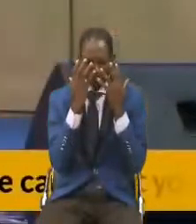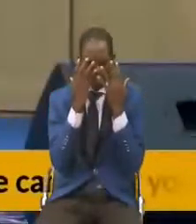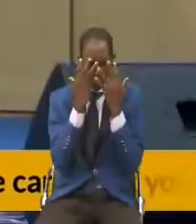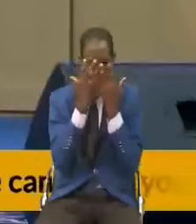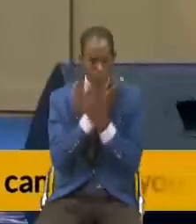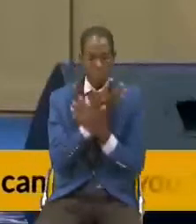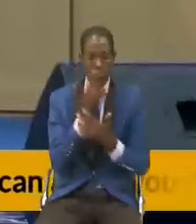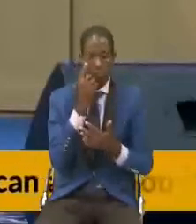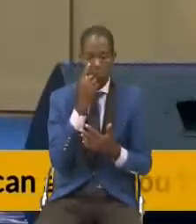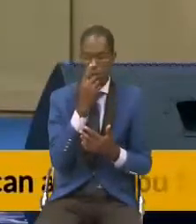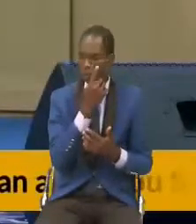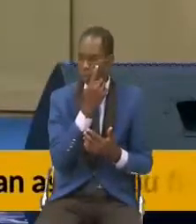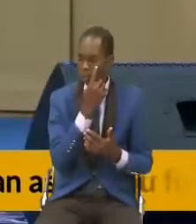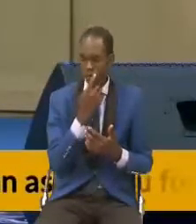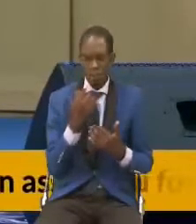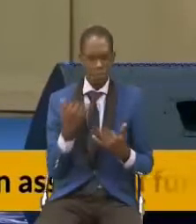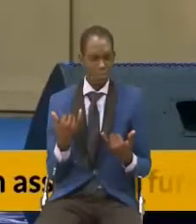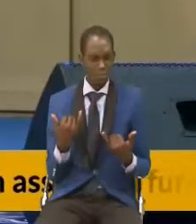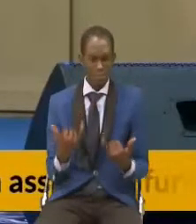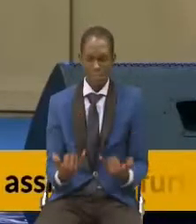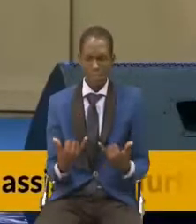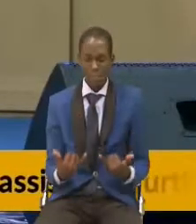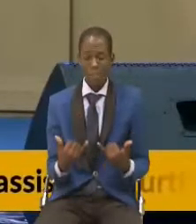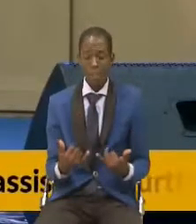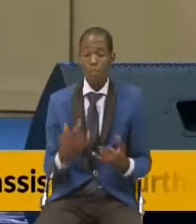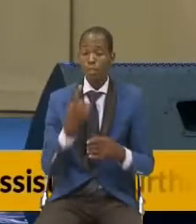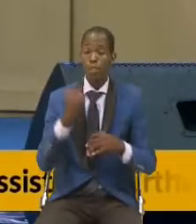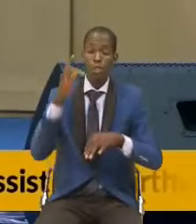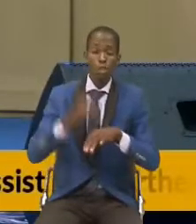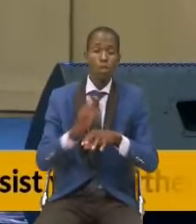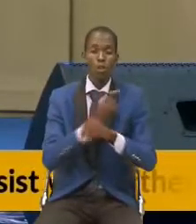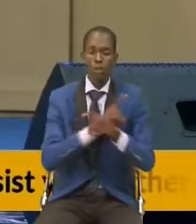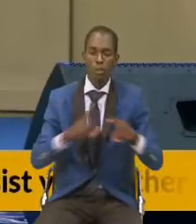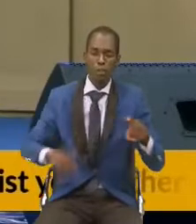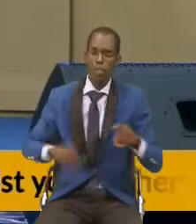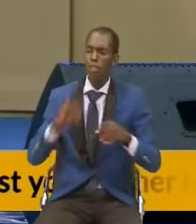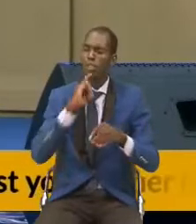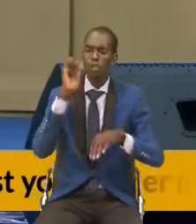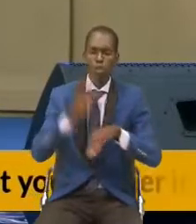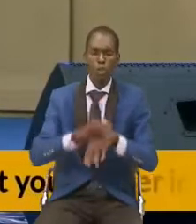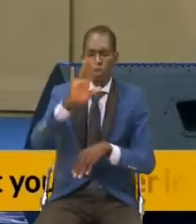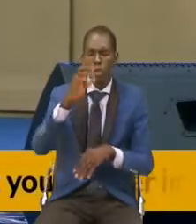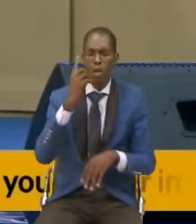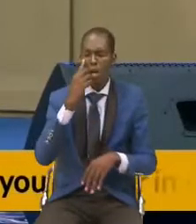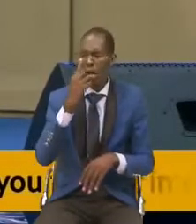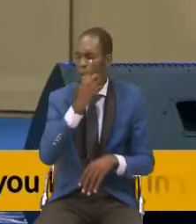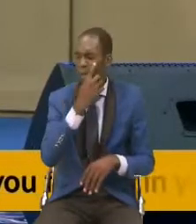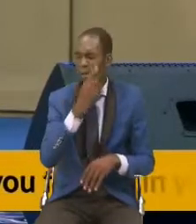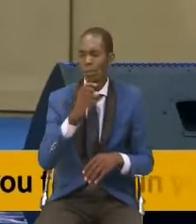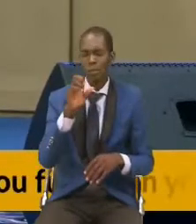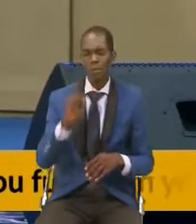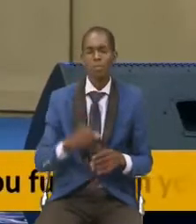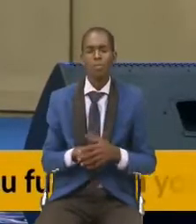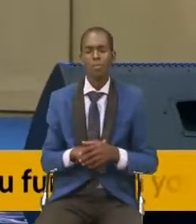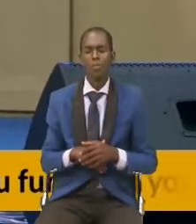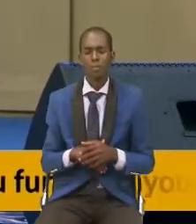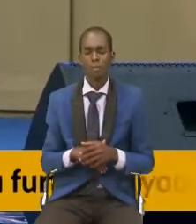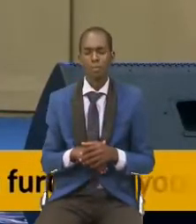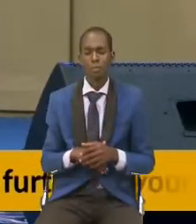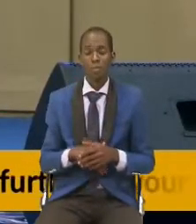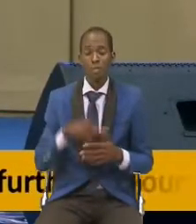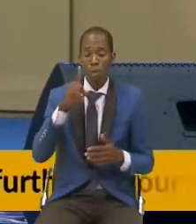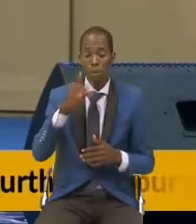blind eyes demo eyes right now the touch of the